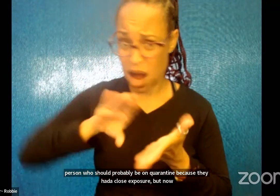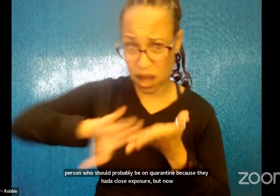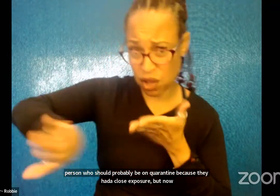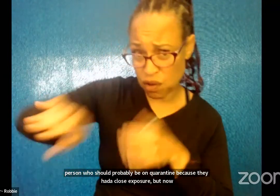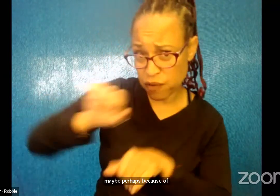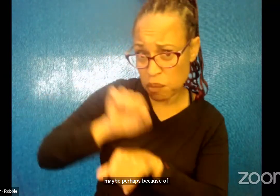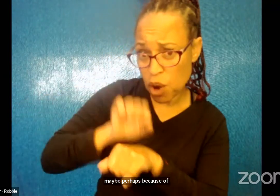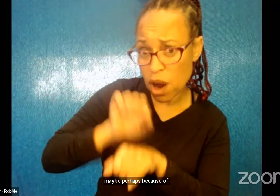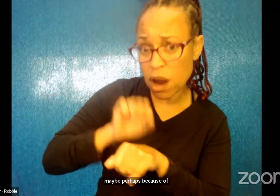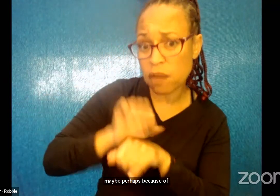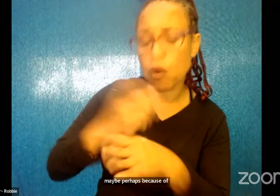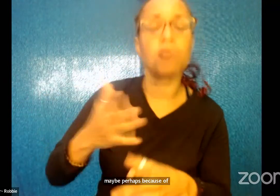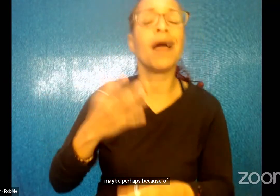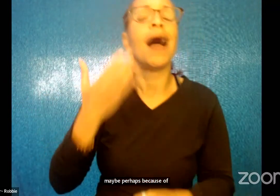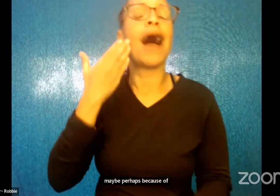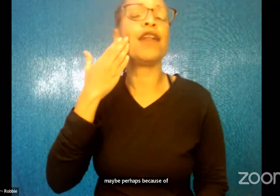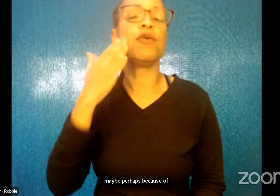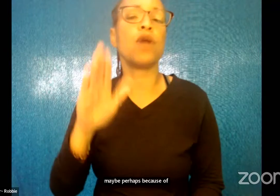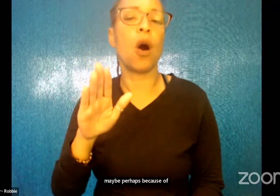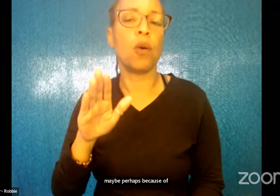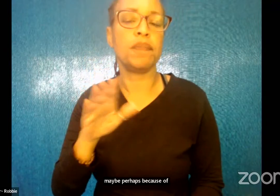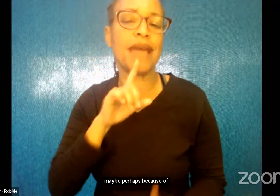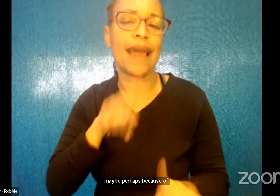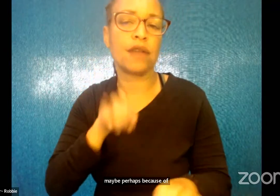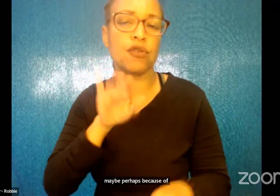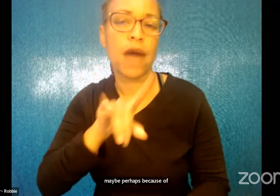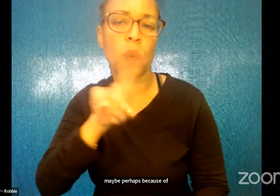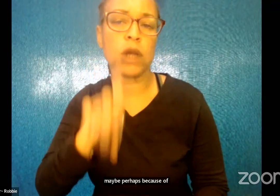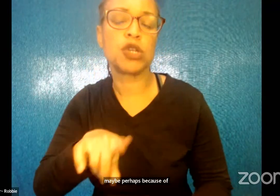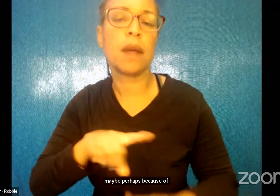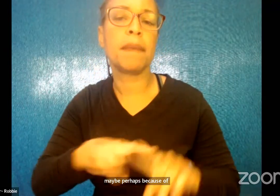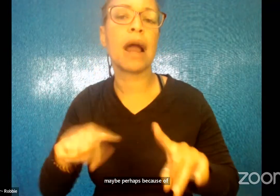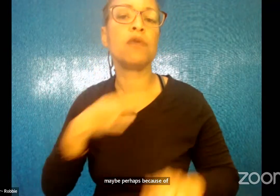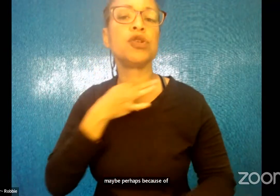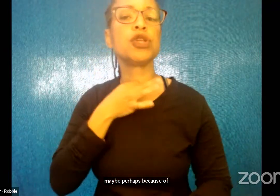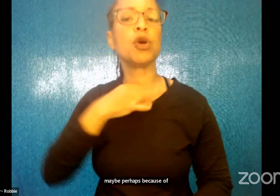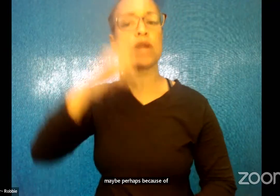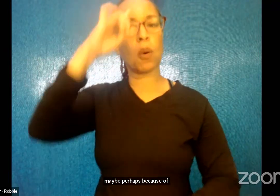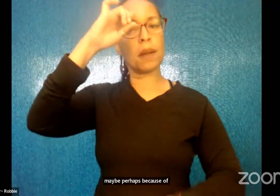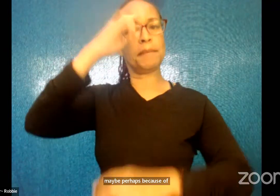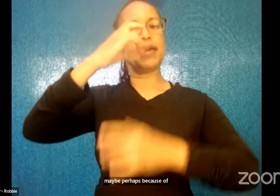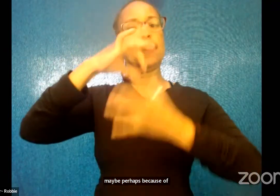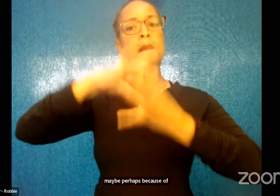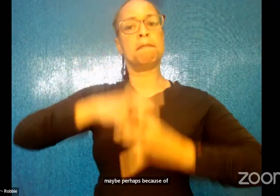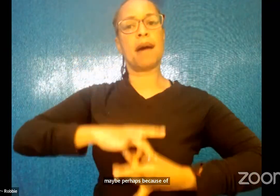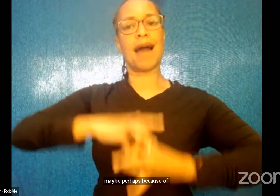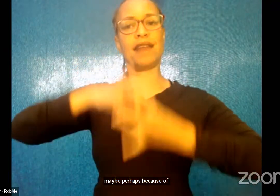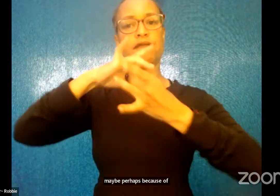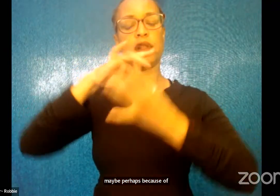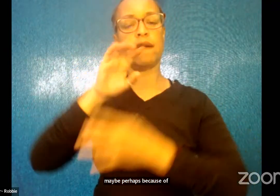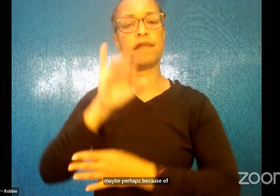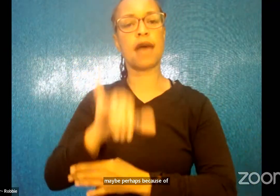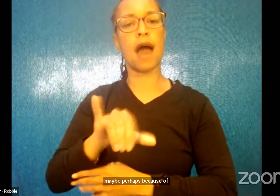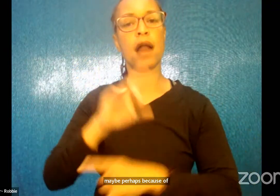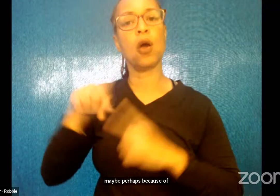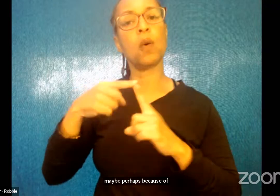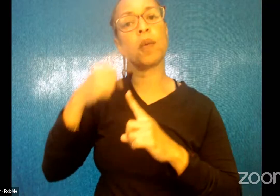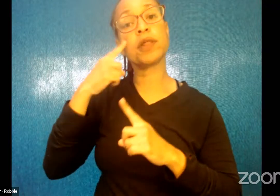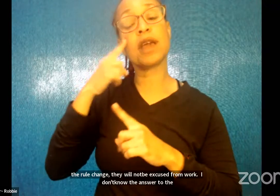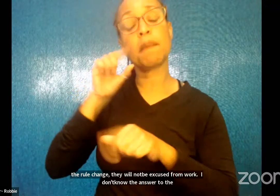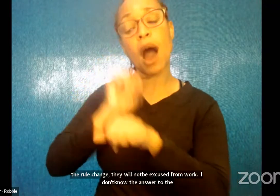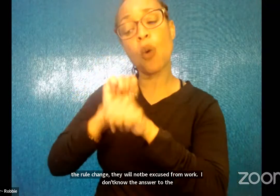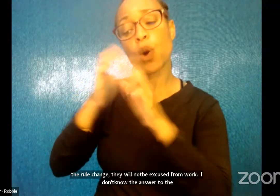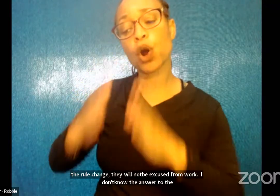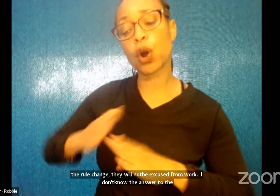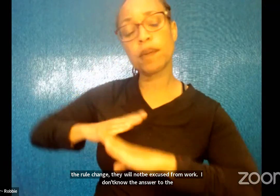don't know the answer to that question, but it's just something that I want to be mindful of as we think about worker protections in general.